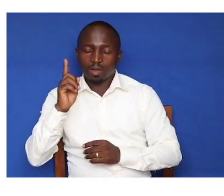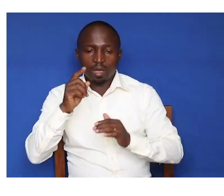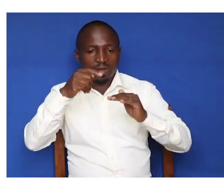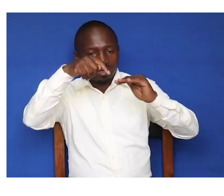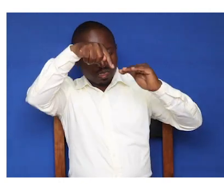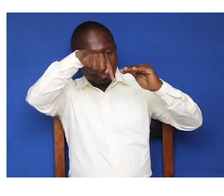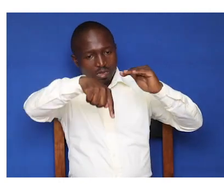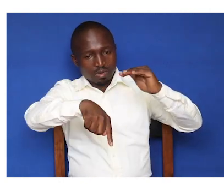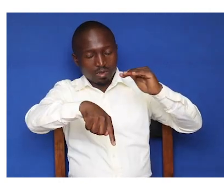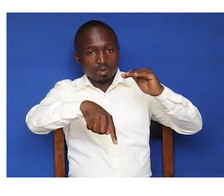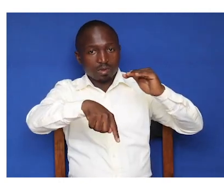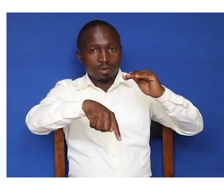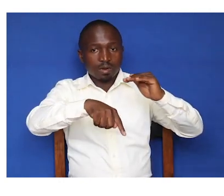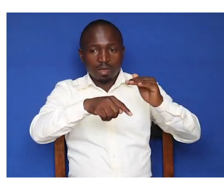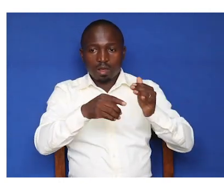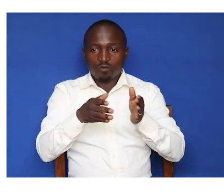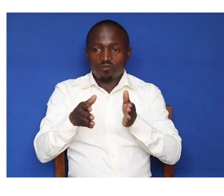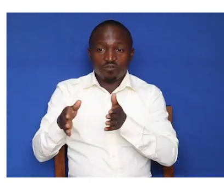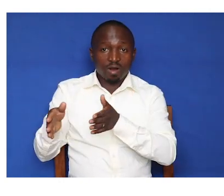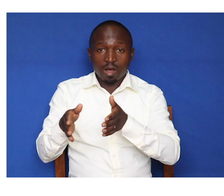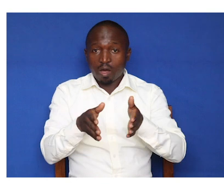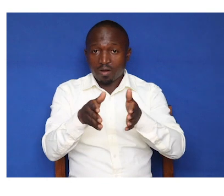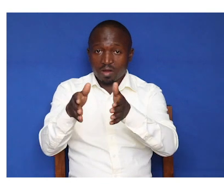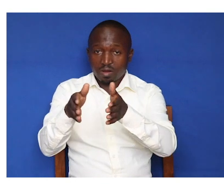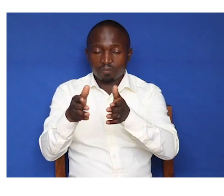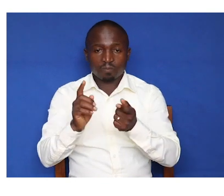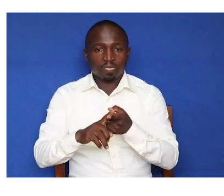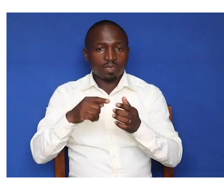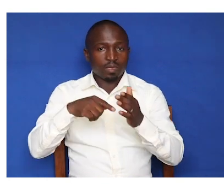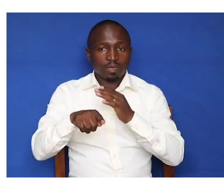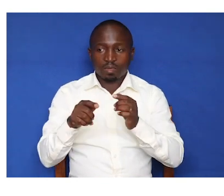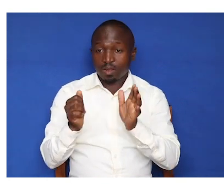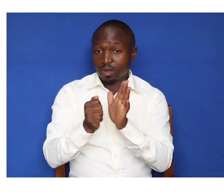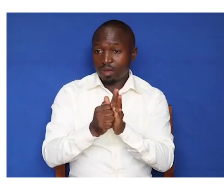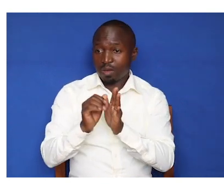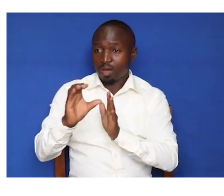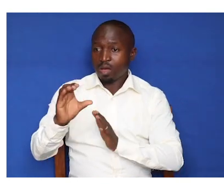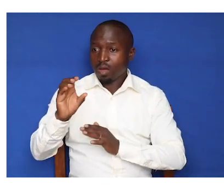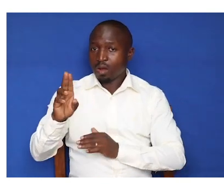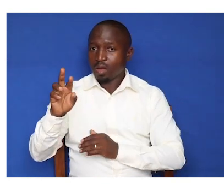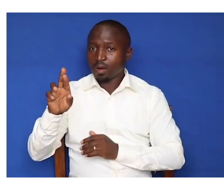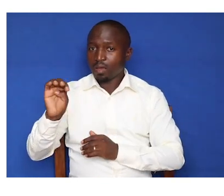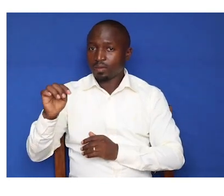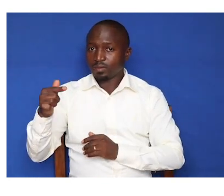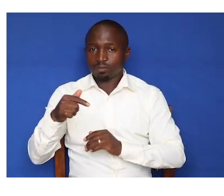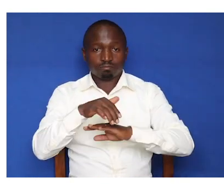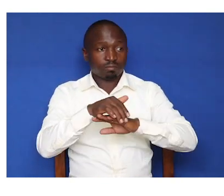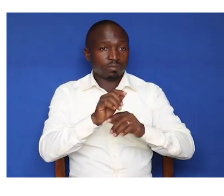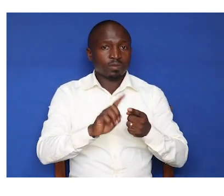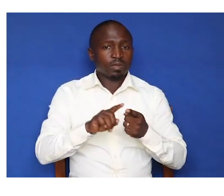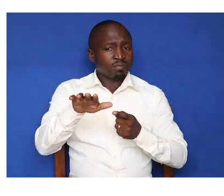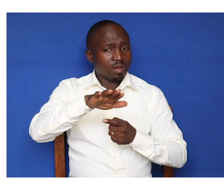follows. In regions of low temperature, especially of polar, cold